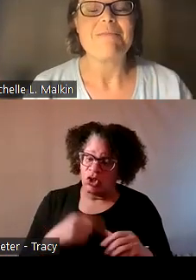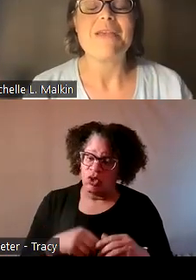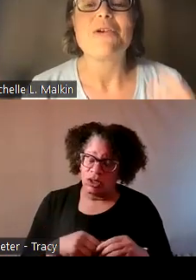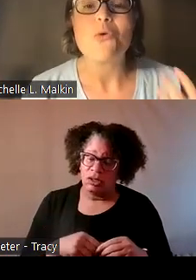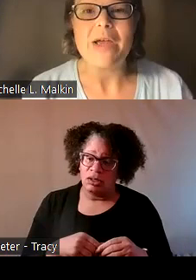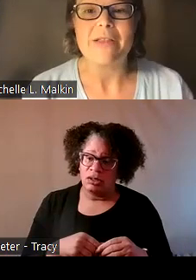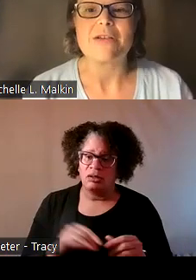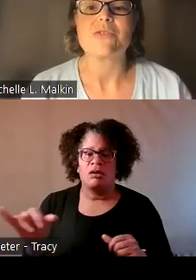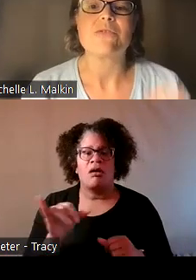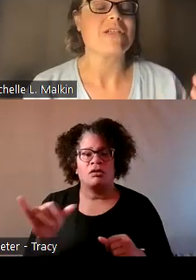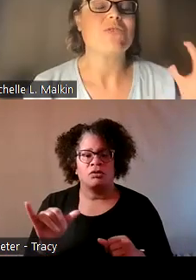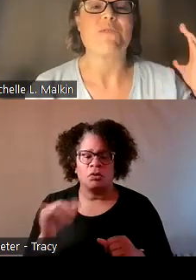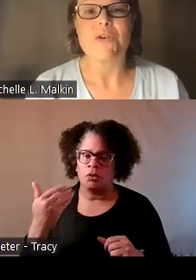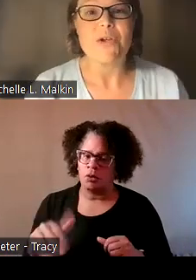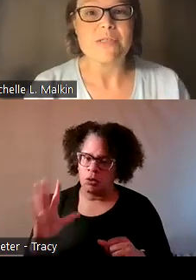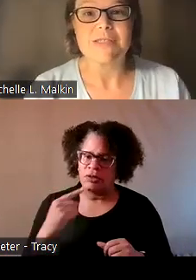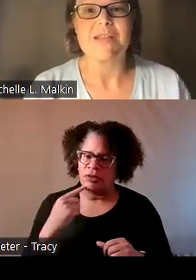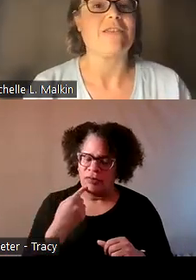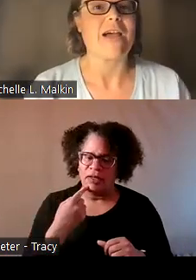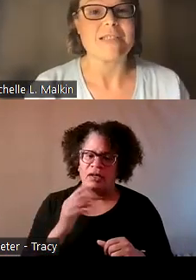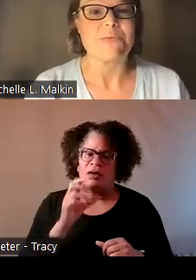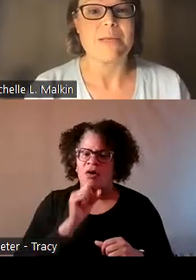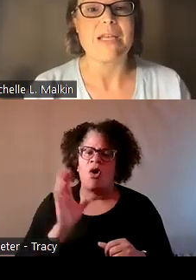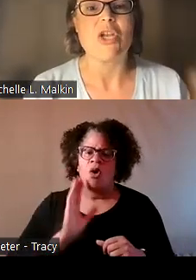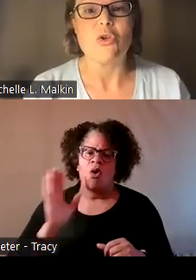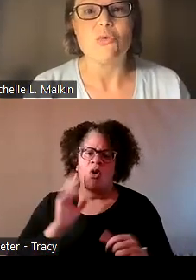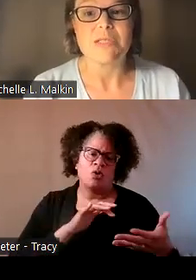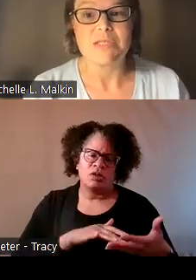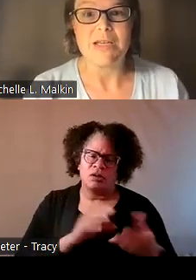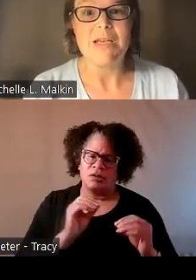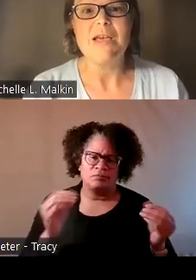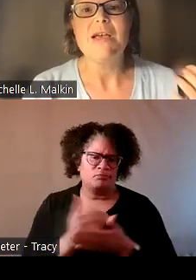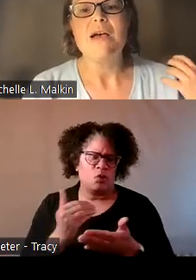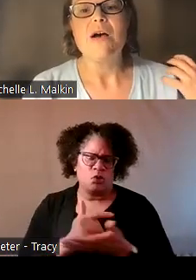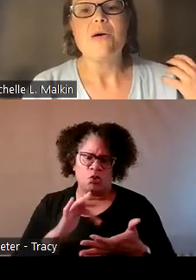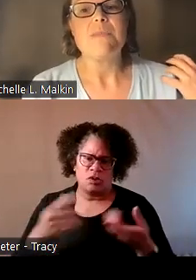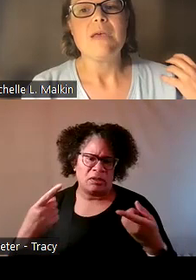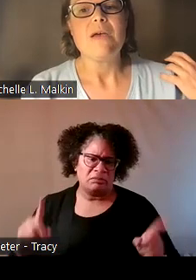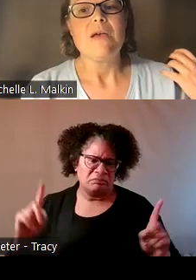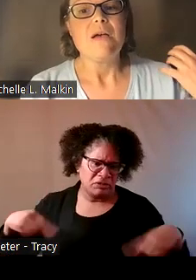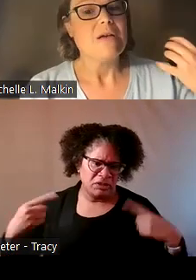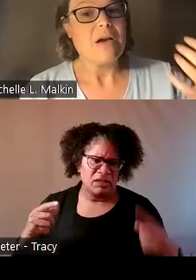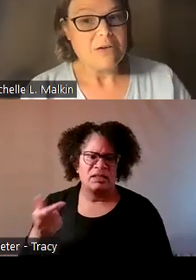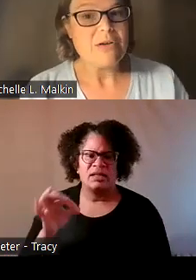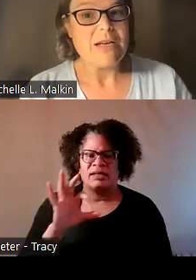they can be quite large. According to a very old study, and there hasn't really been a newer study,